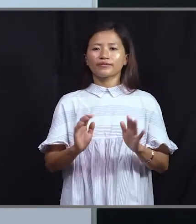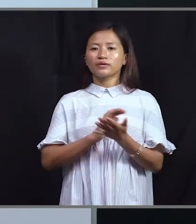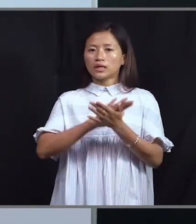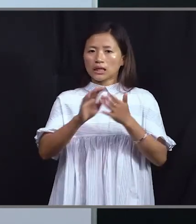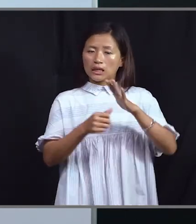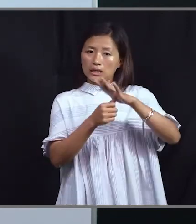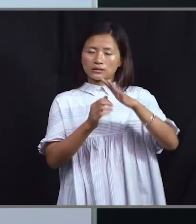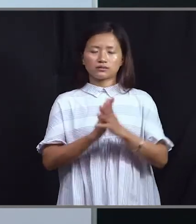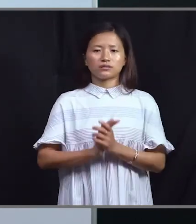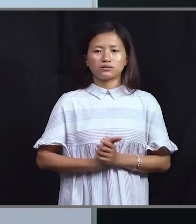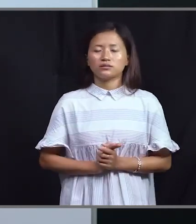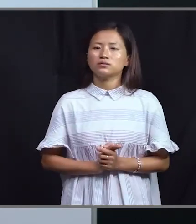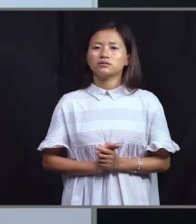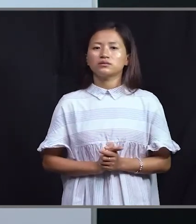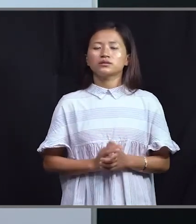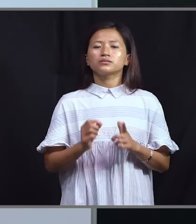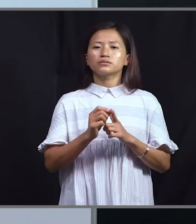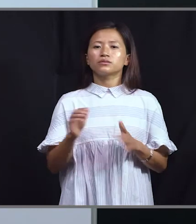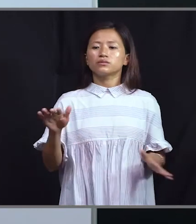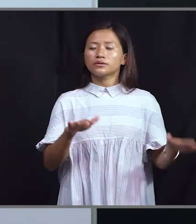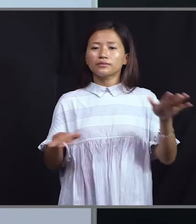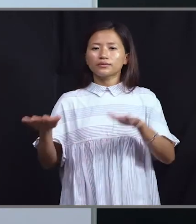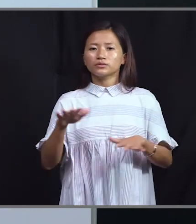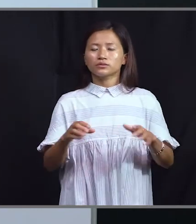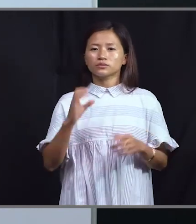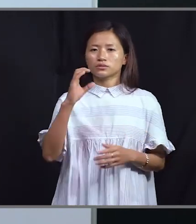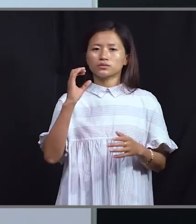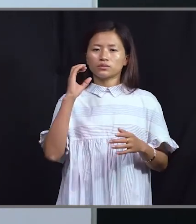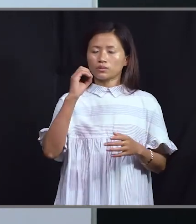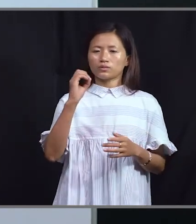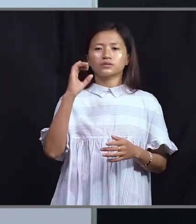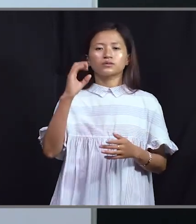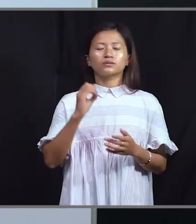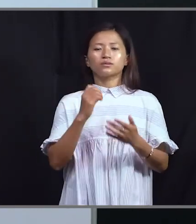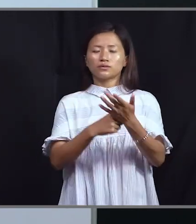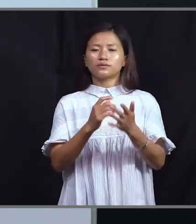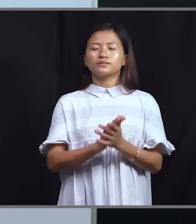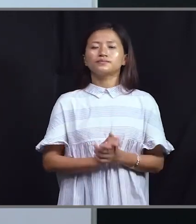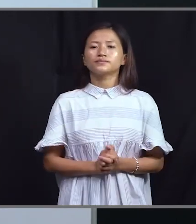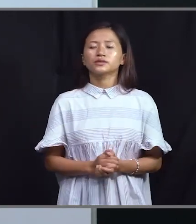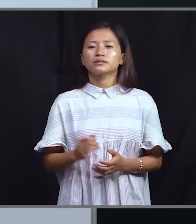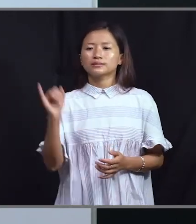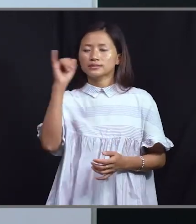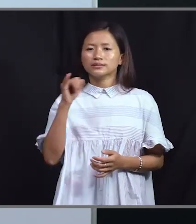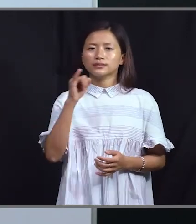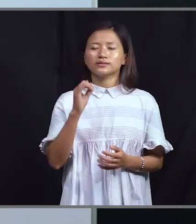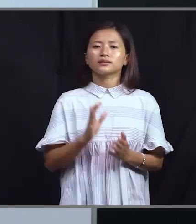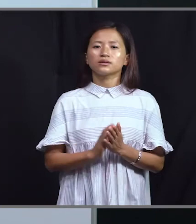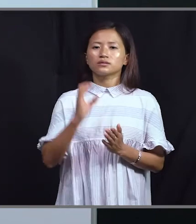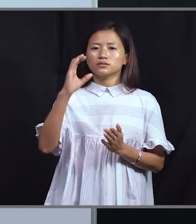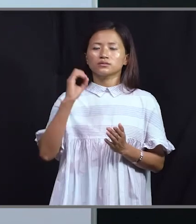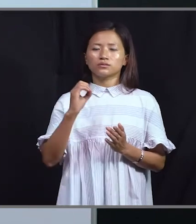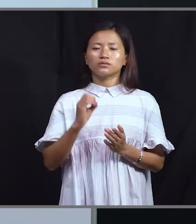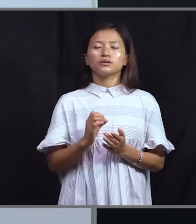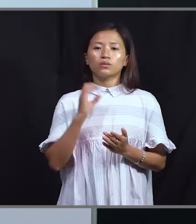all these managers will have to perform these functions of coordination. Then the sixth one is, what is it? Coordination is a